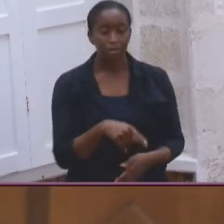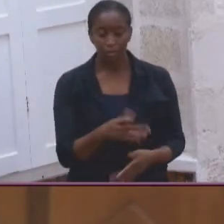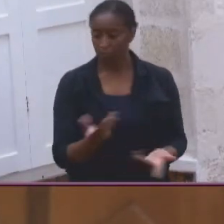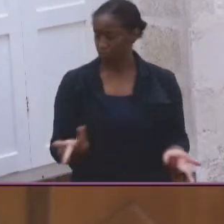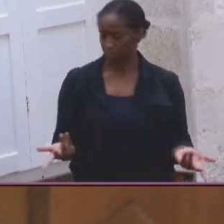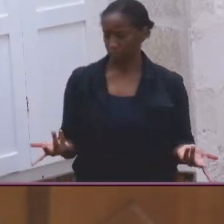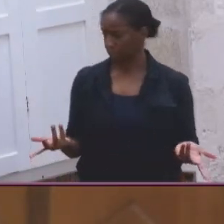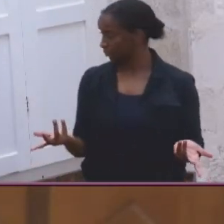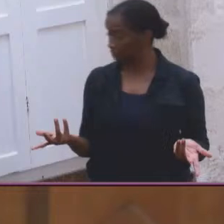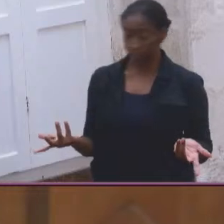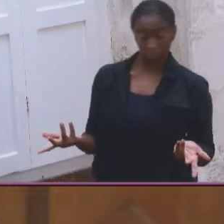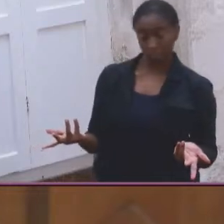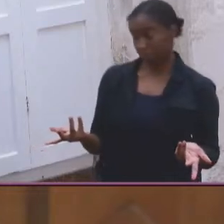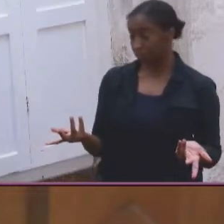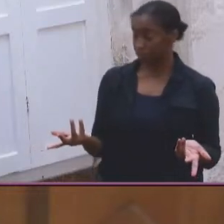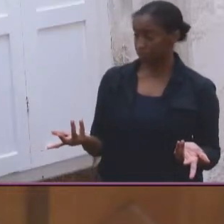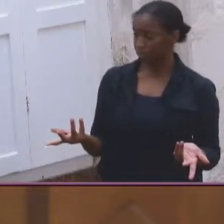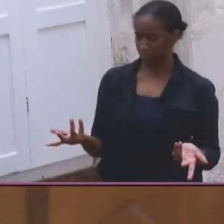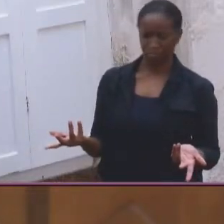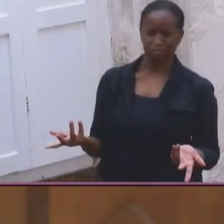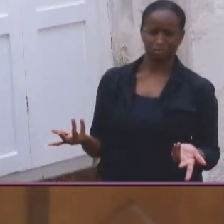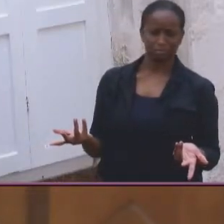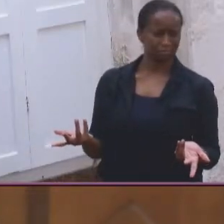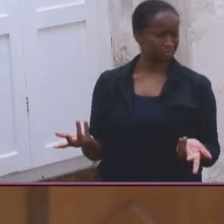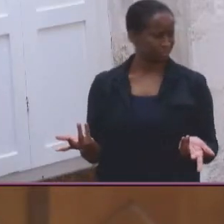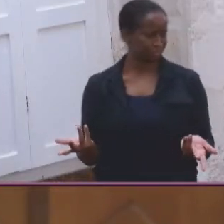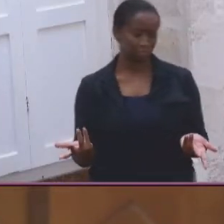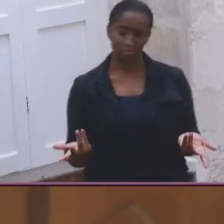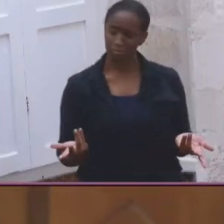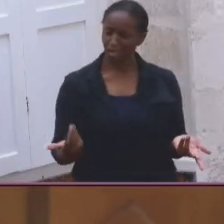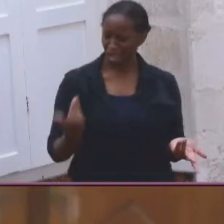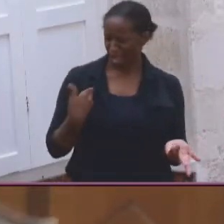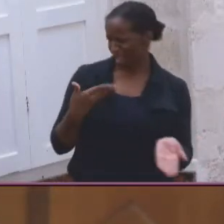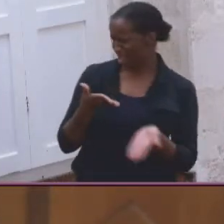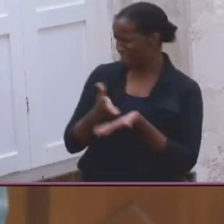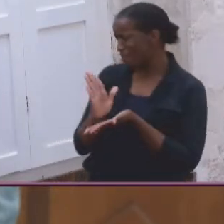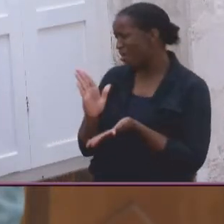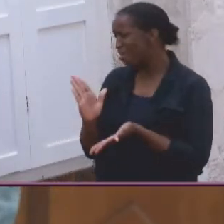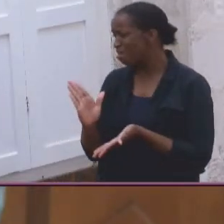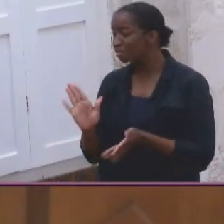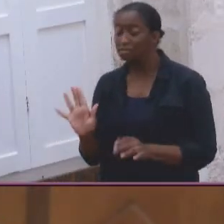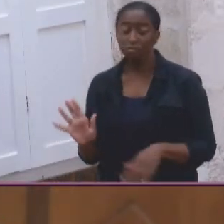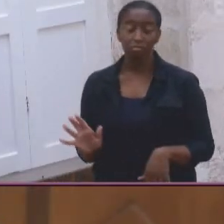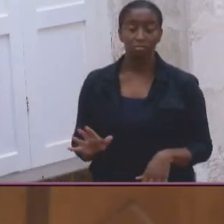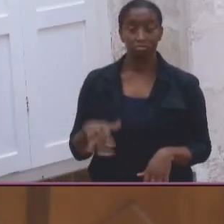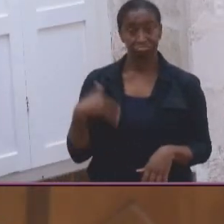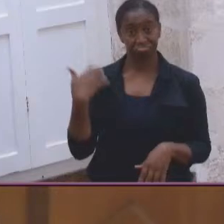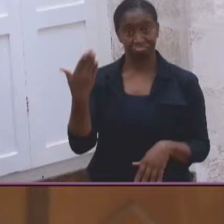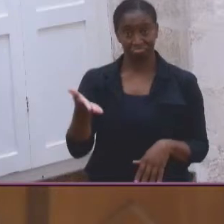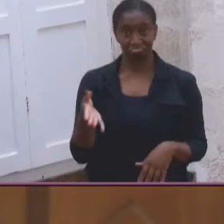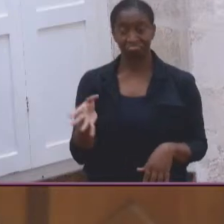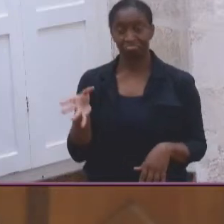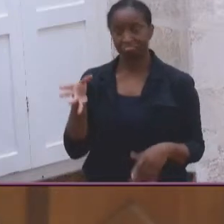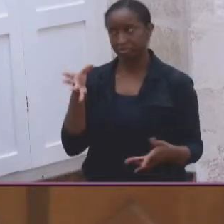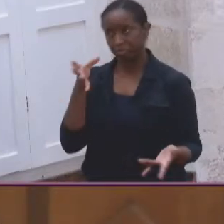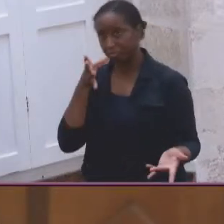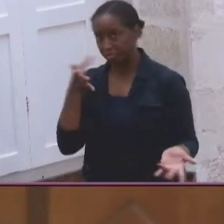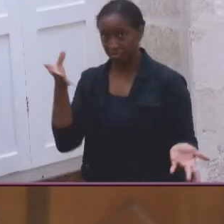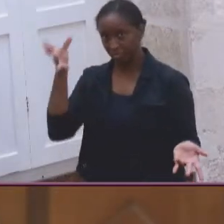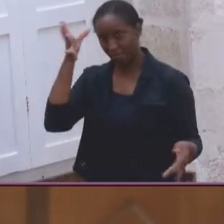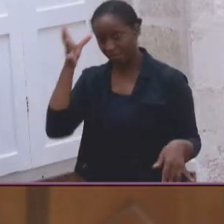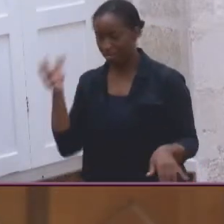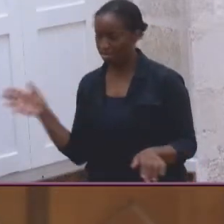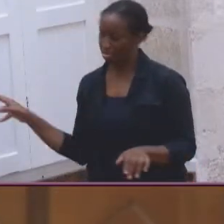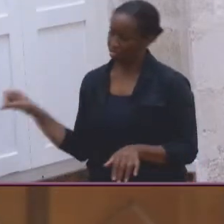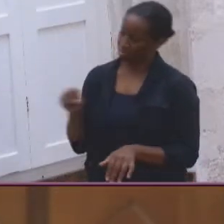refused and talked about rights. And the child brought in the parents. And there was confusion at the